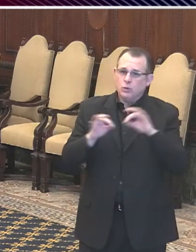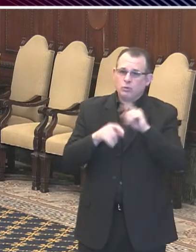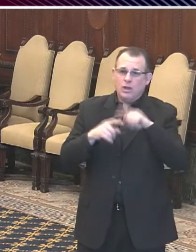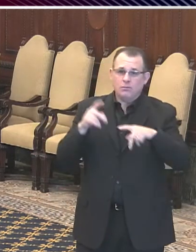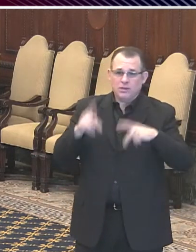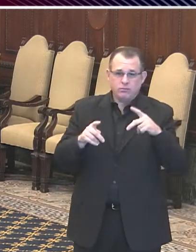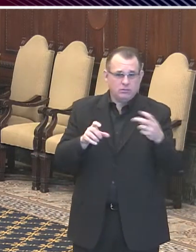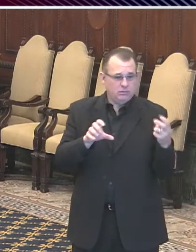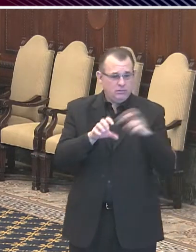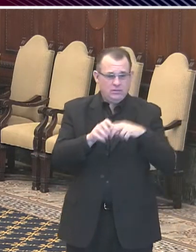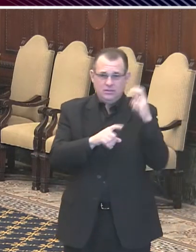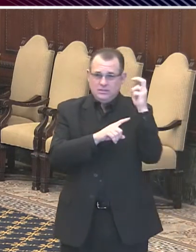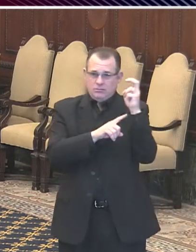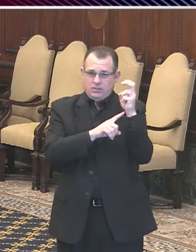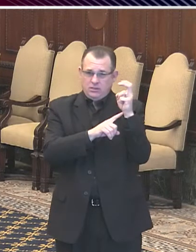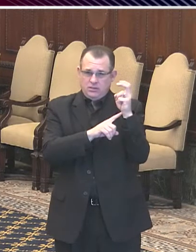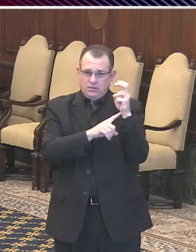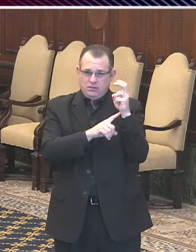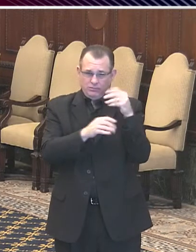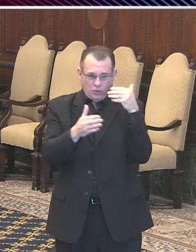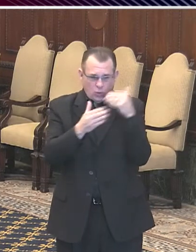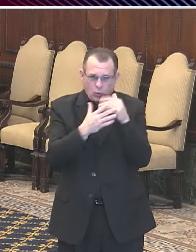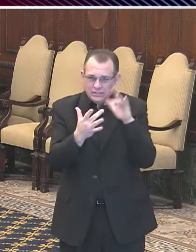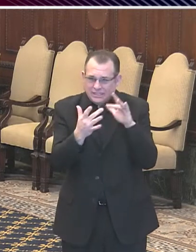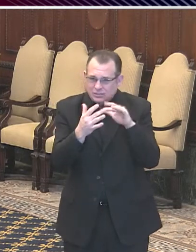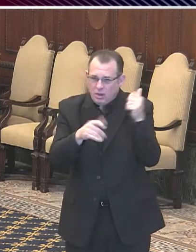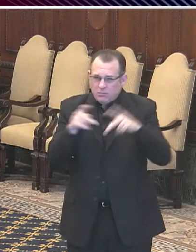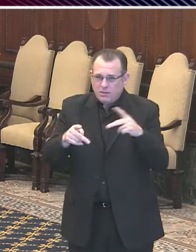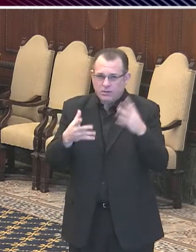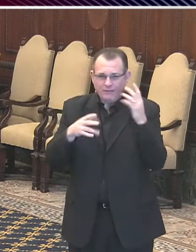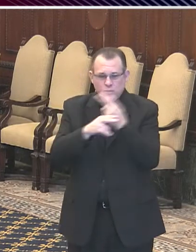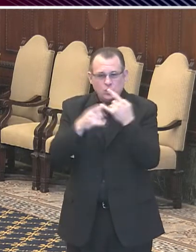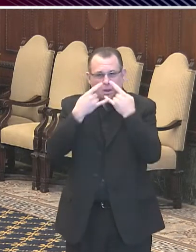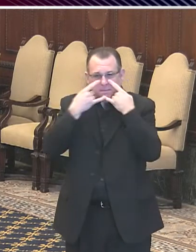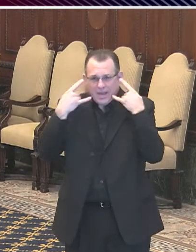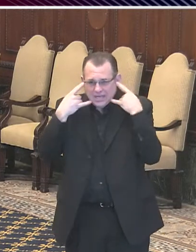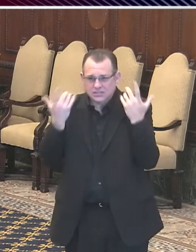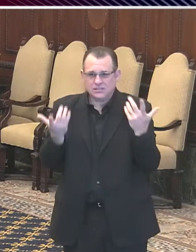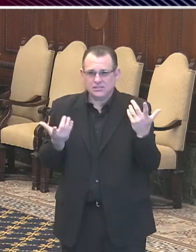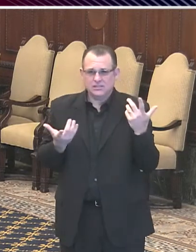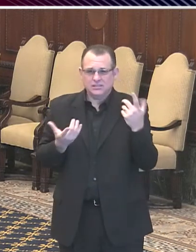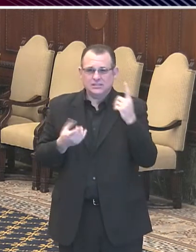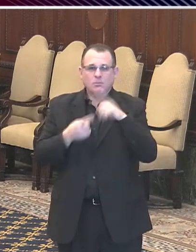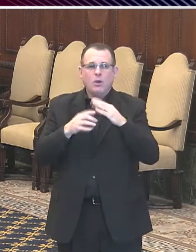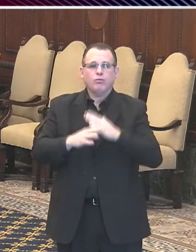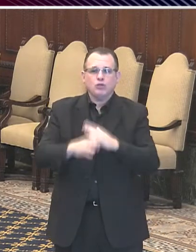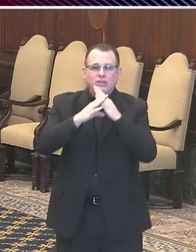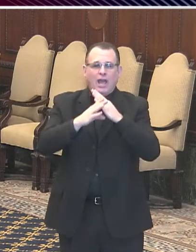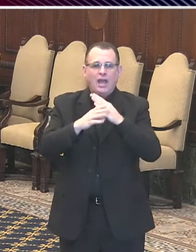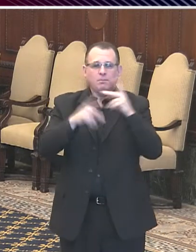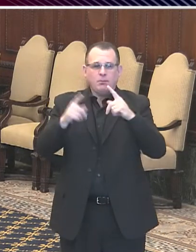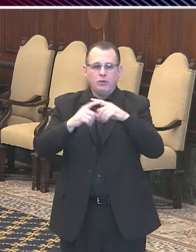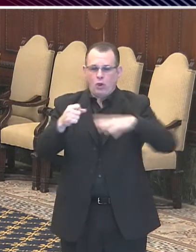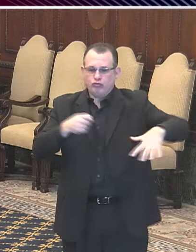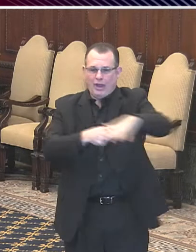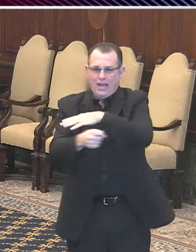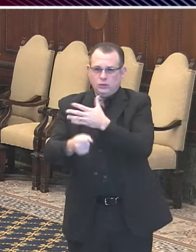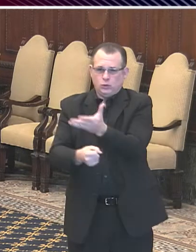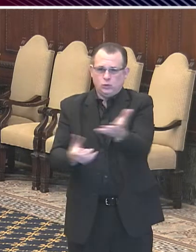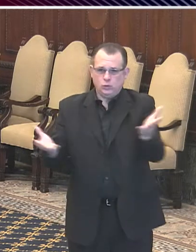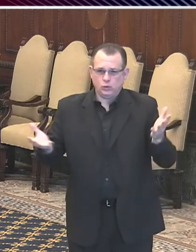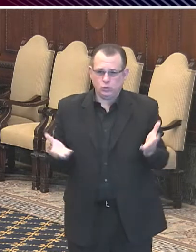people that they wear a mask. Remember, wearing a mask is about really protecting the people around you. And you're around people when you're